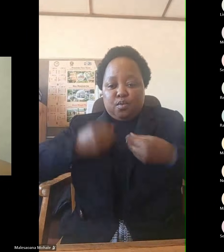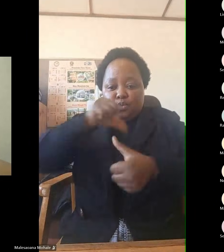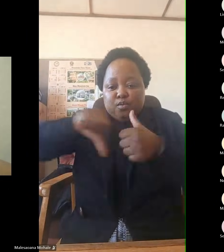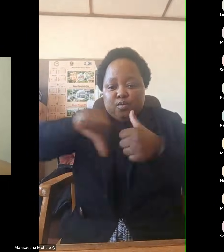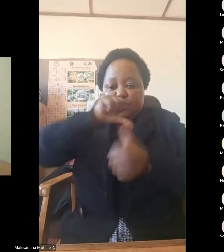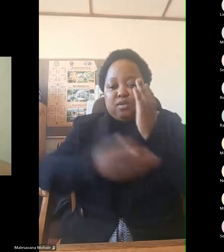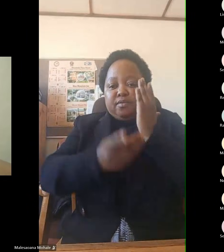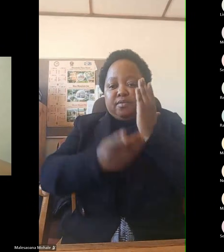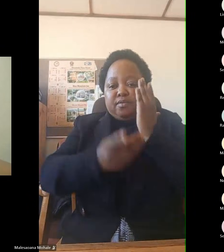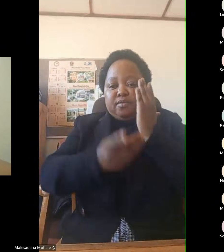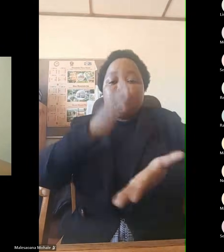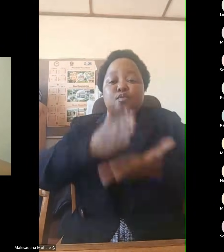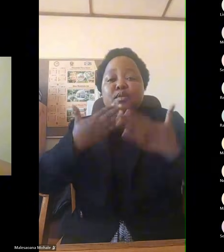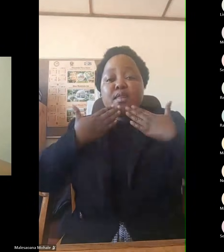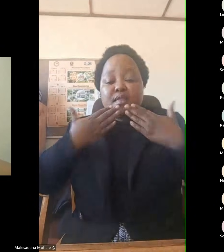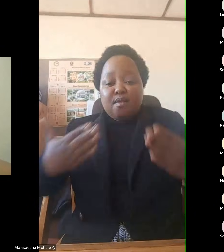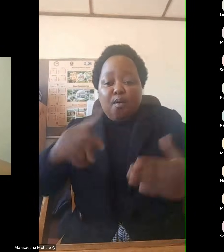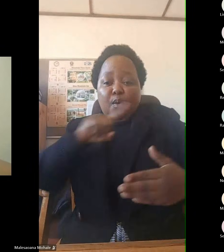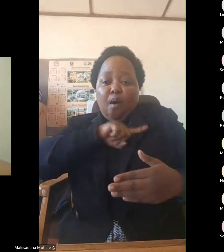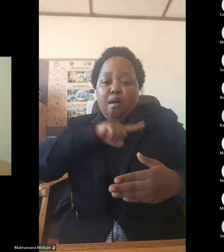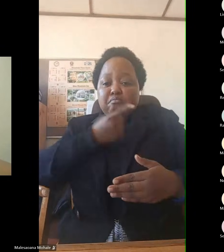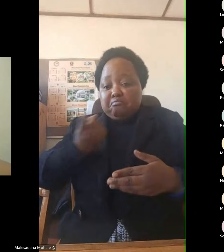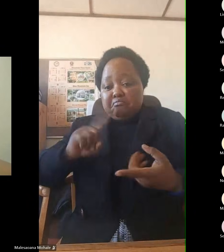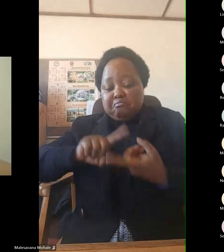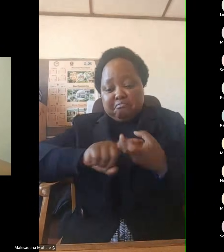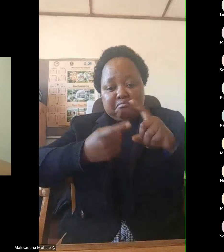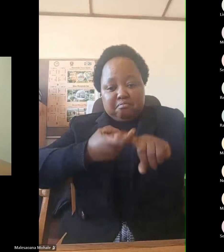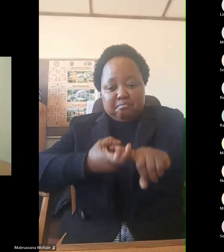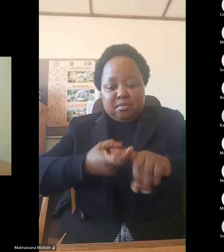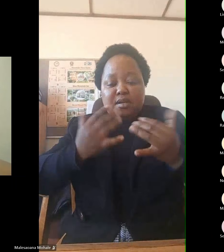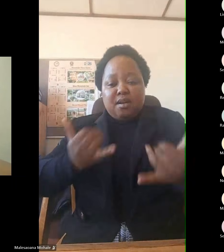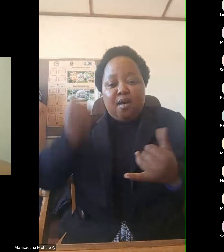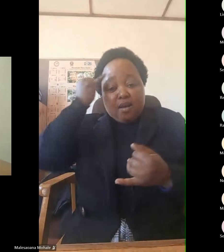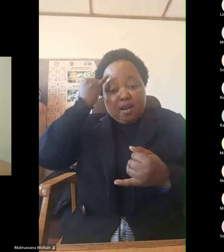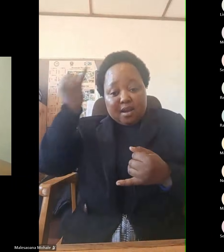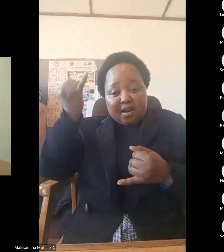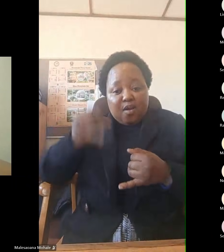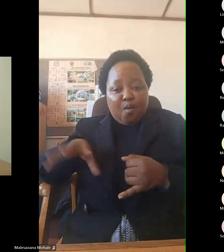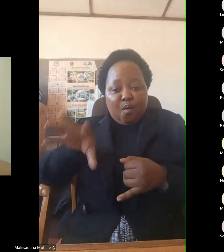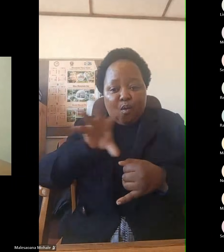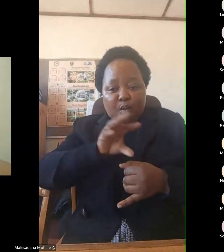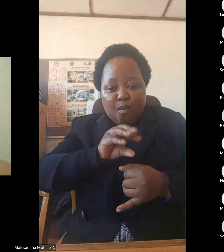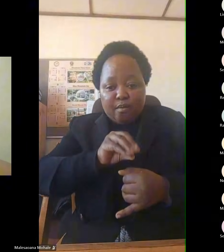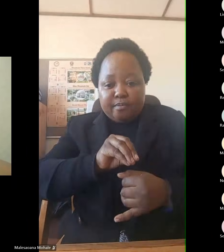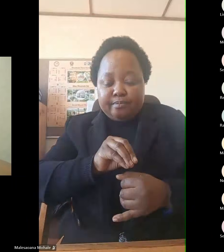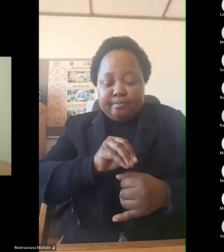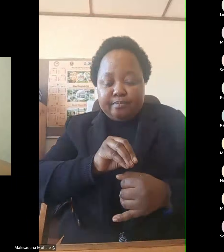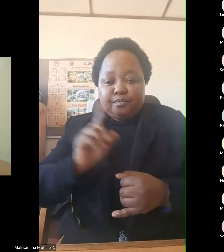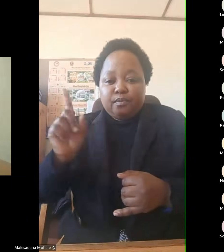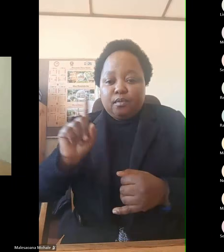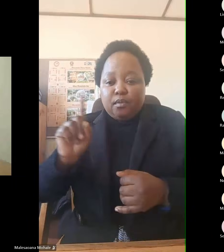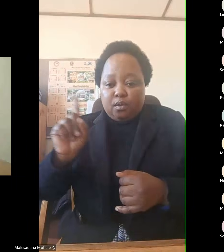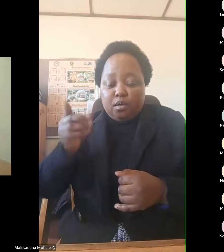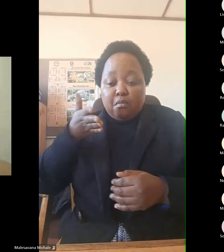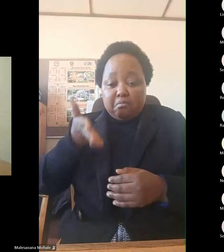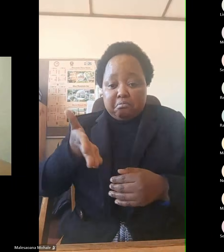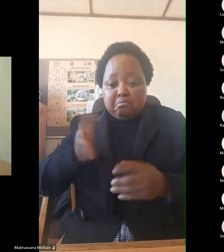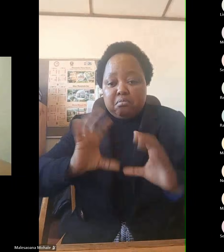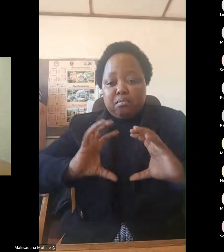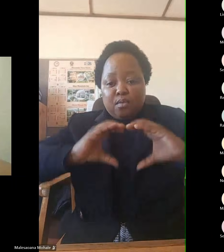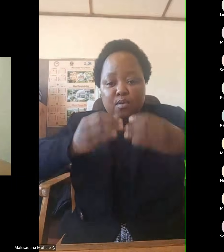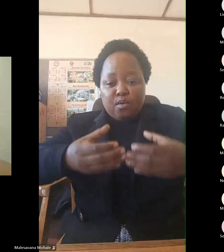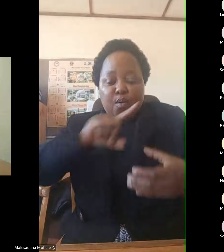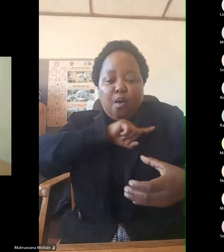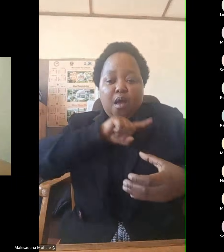your partnership. And the whole idea behind this webinar is to promote